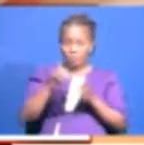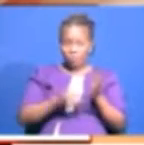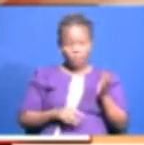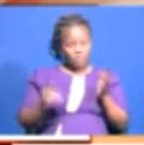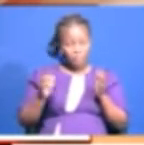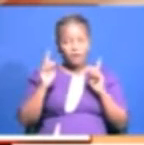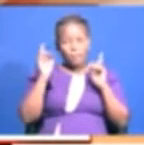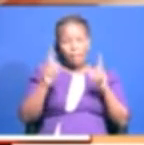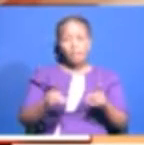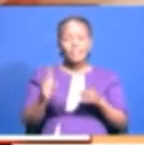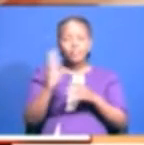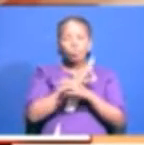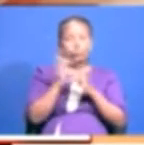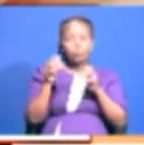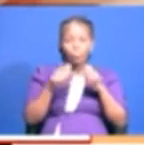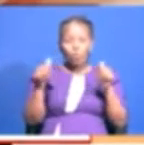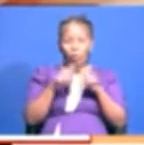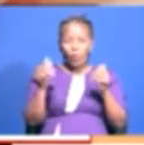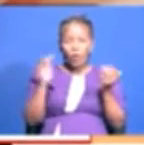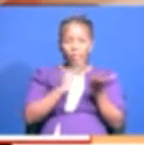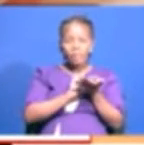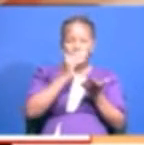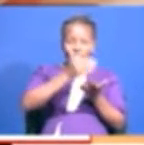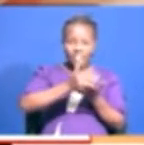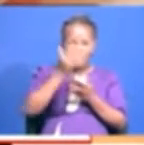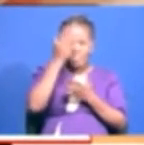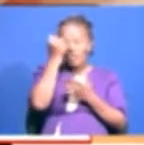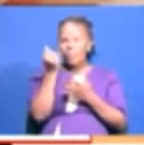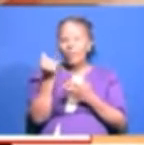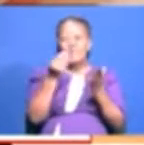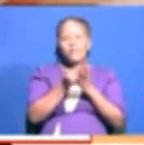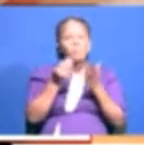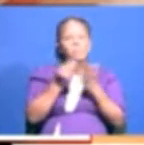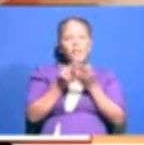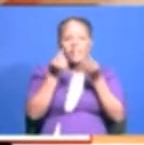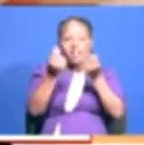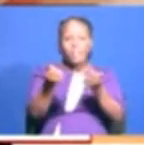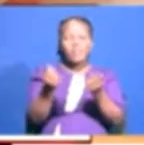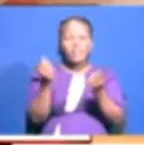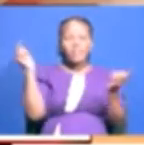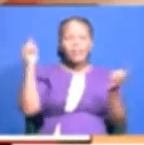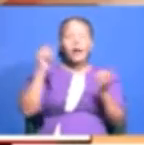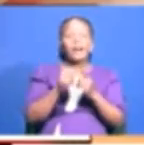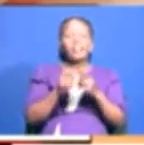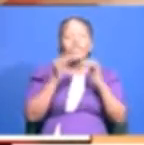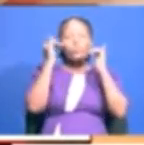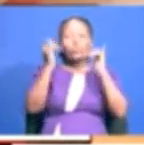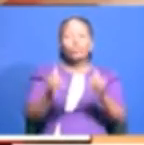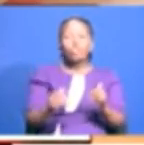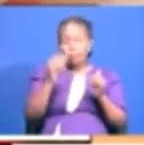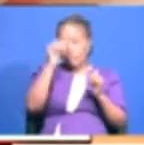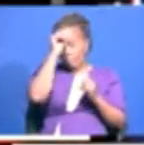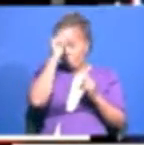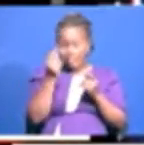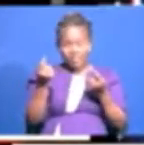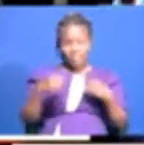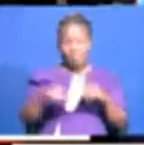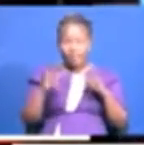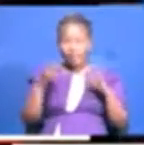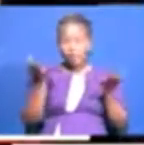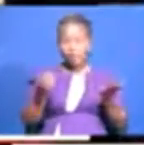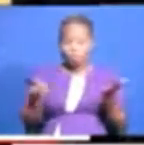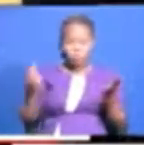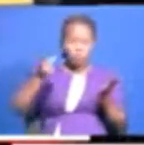available funds, saying the budget is constrained until the new government finds means of raising more funds.